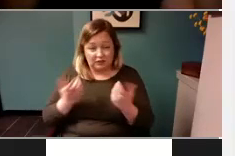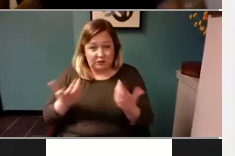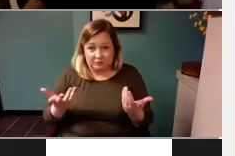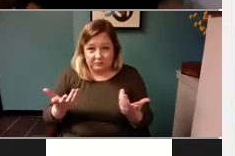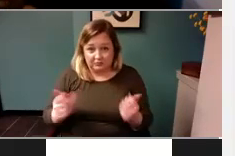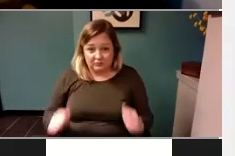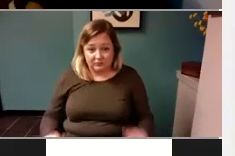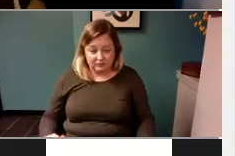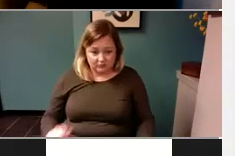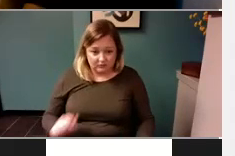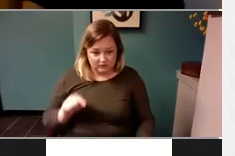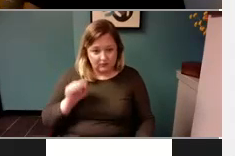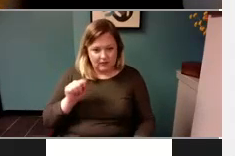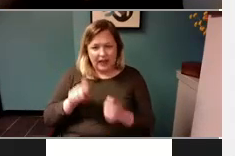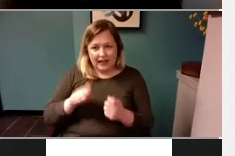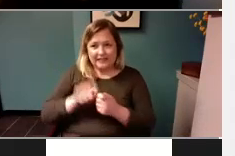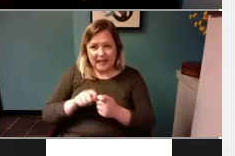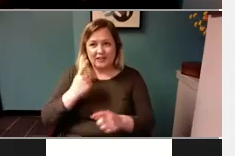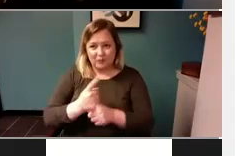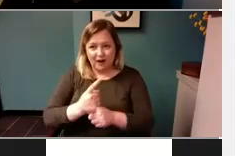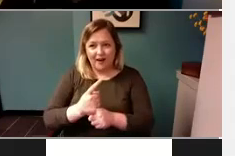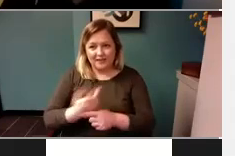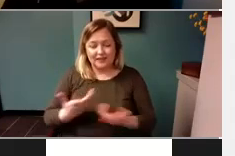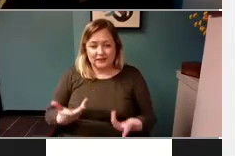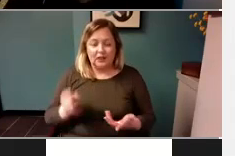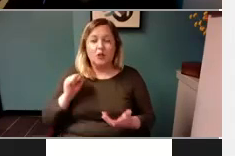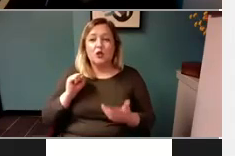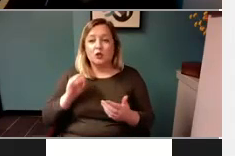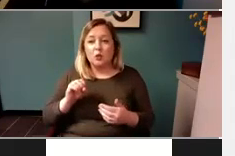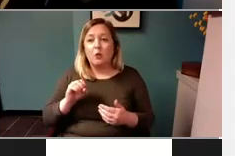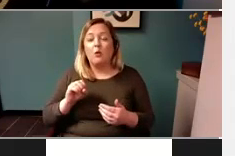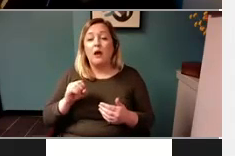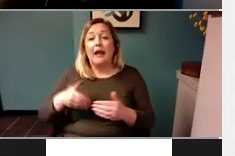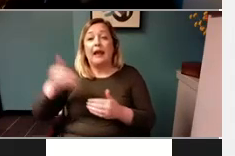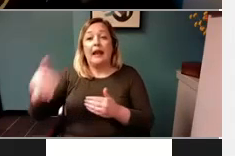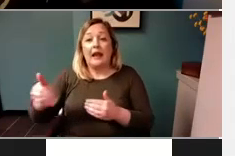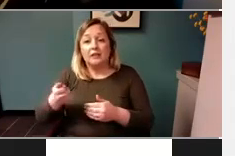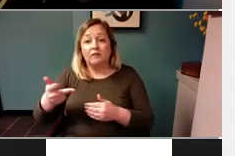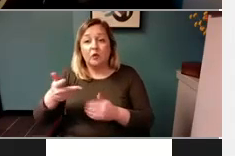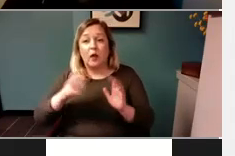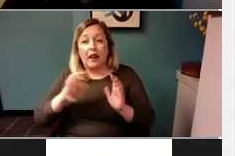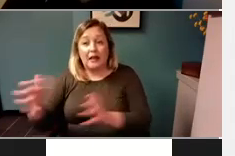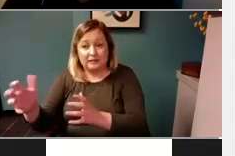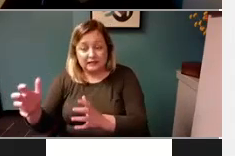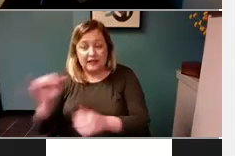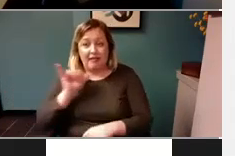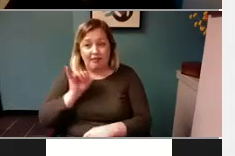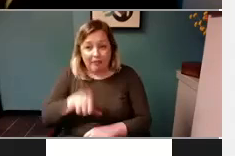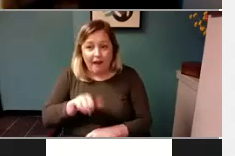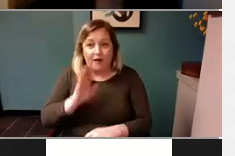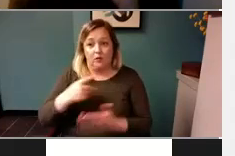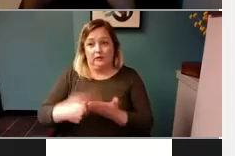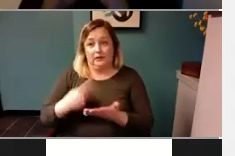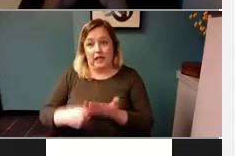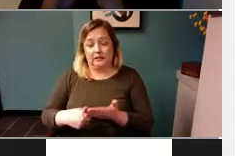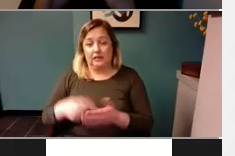Exactly, right. So that is what we are going to talk about in the next few classes. So graph algorithms are going to